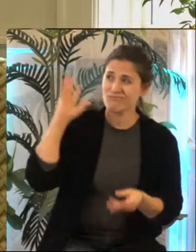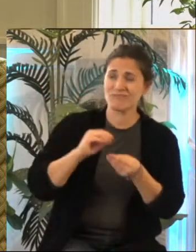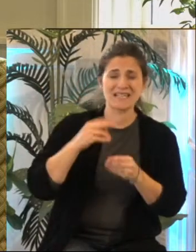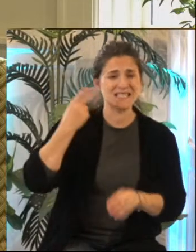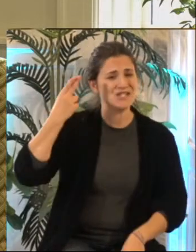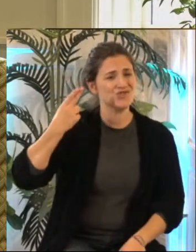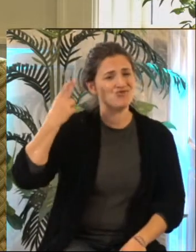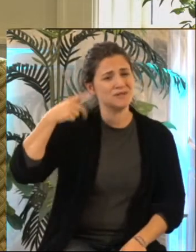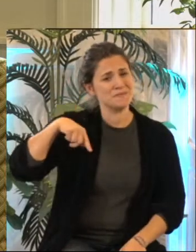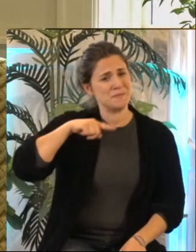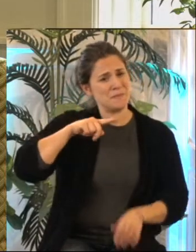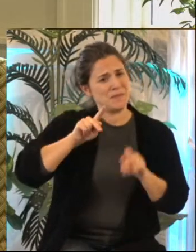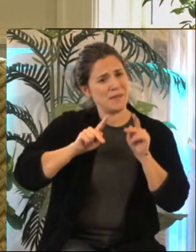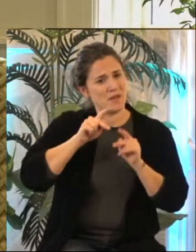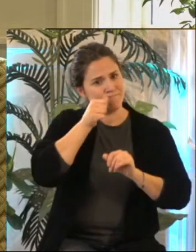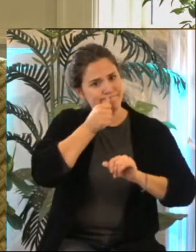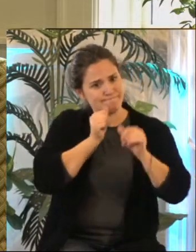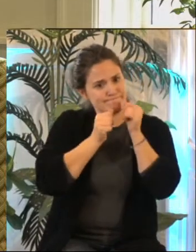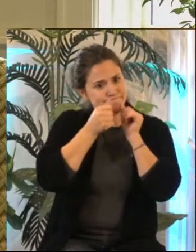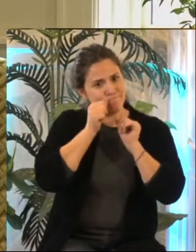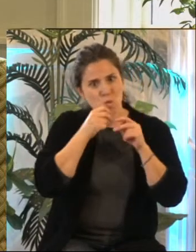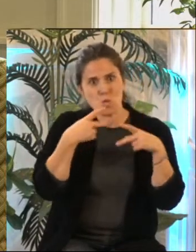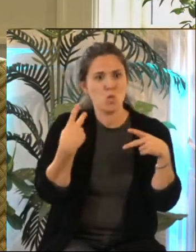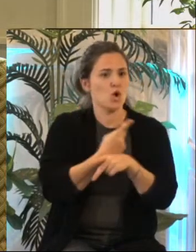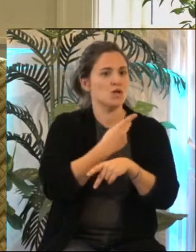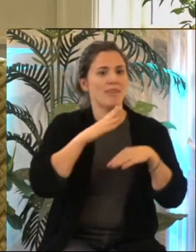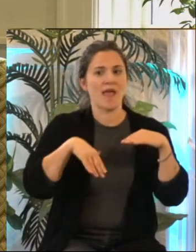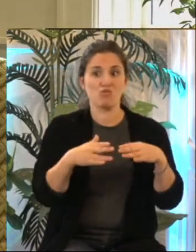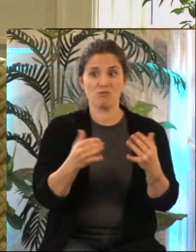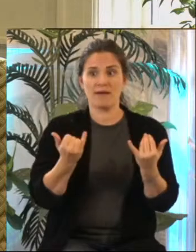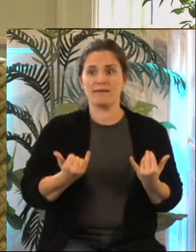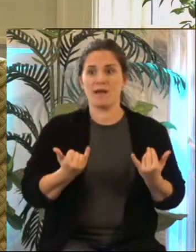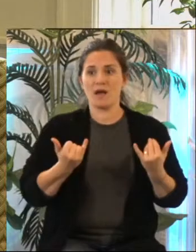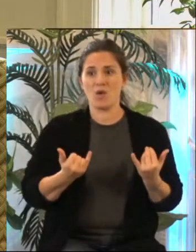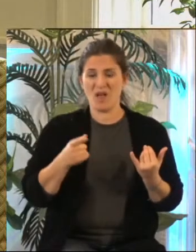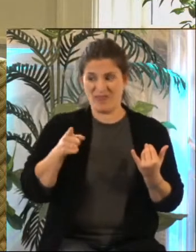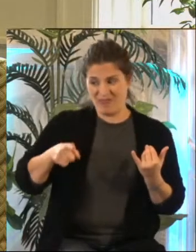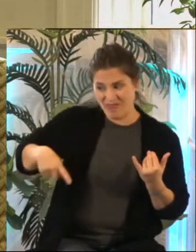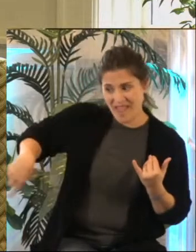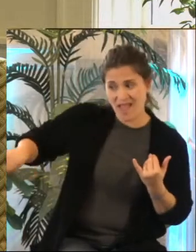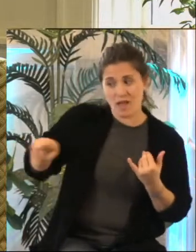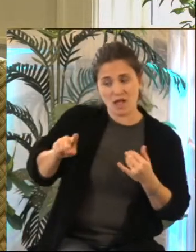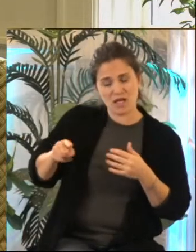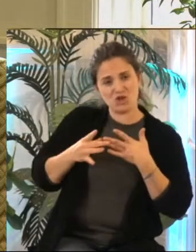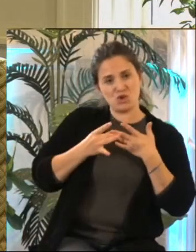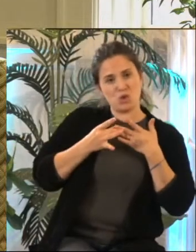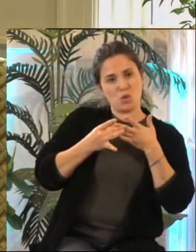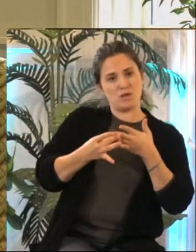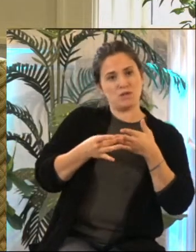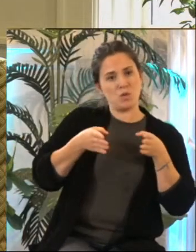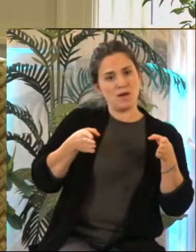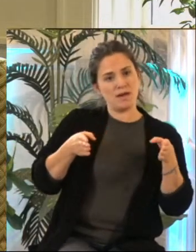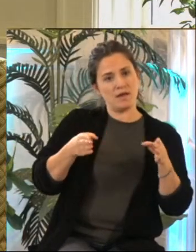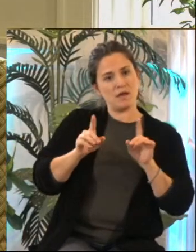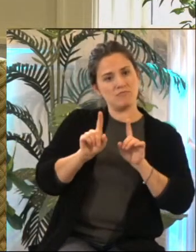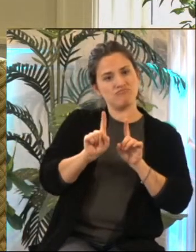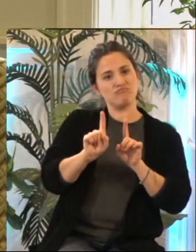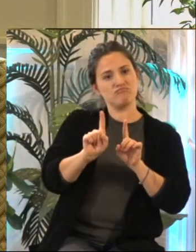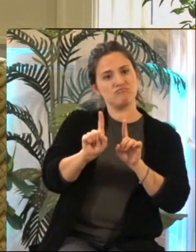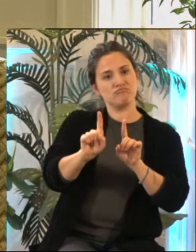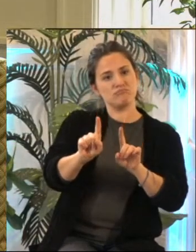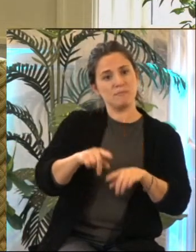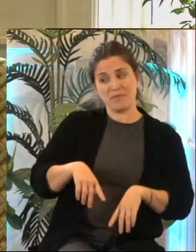through right now, and they have shown us the way. Our biological and spiritual ancestors have been through periods